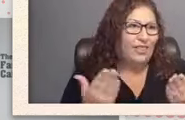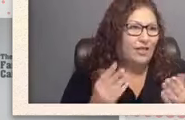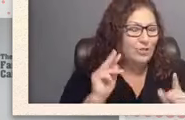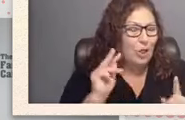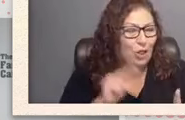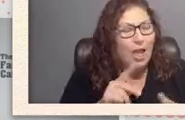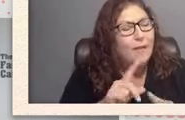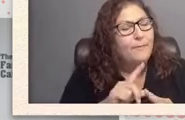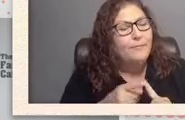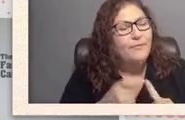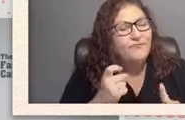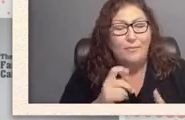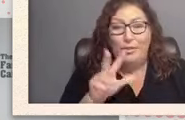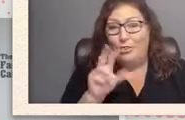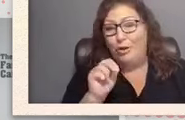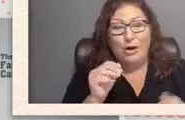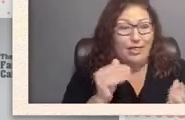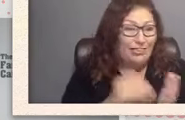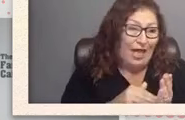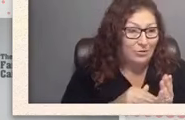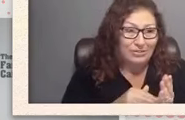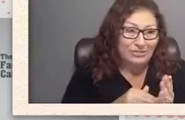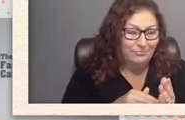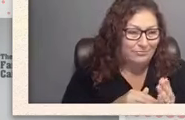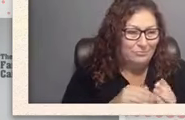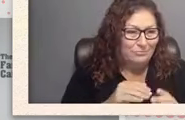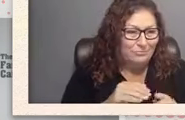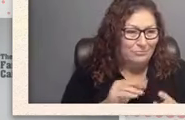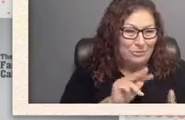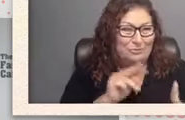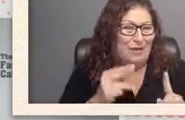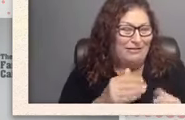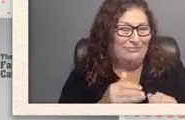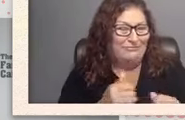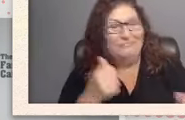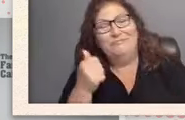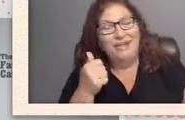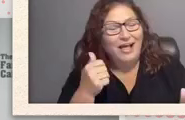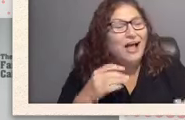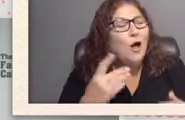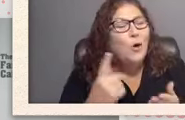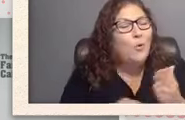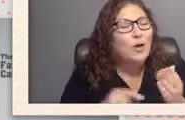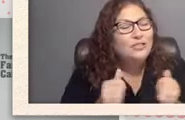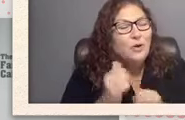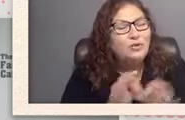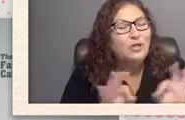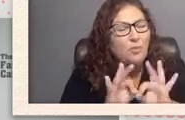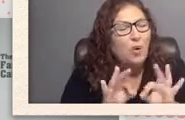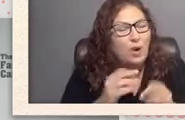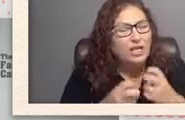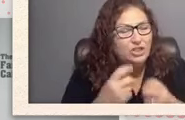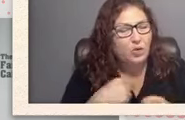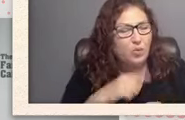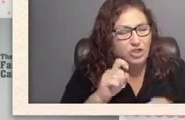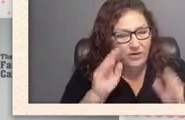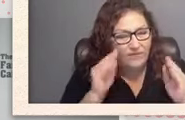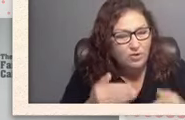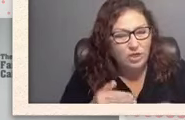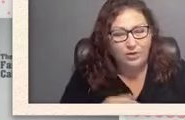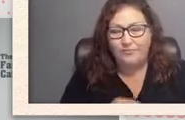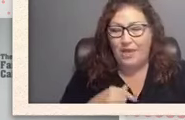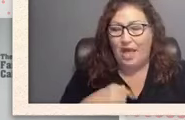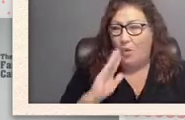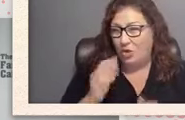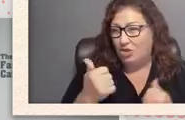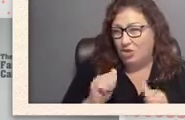from a 30,000-foot perspective, what is it that you think is the most important issue that we should focus on? I'm going to try to give a real